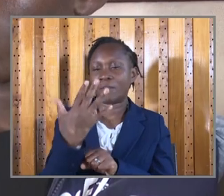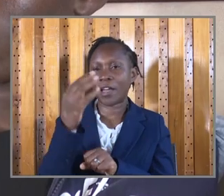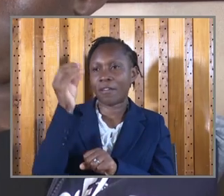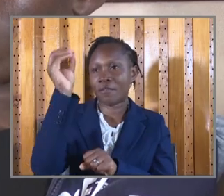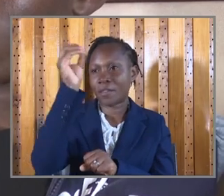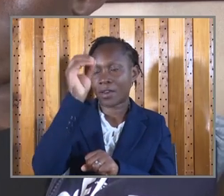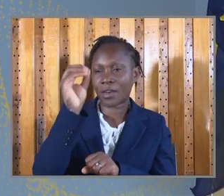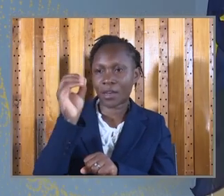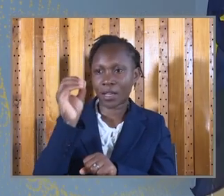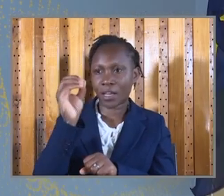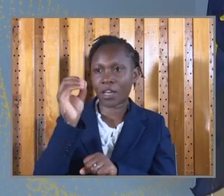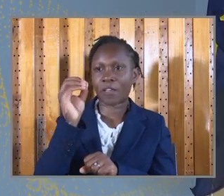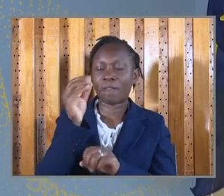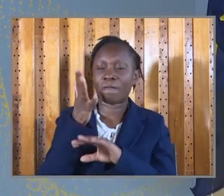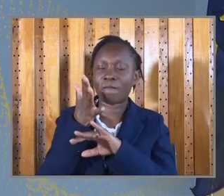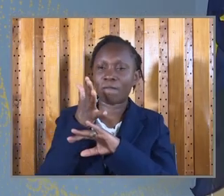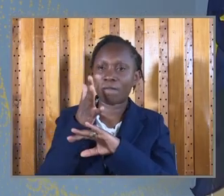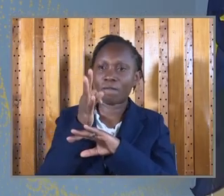reality.